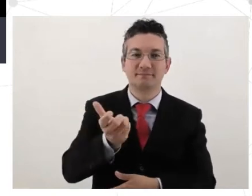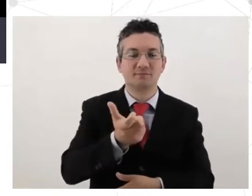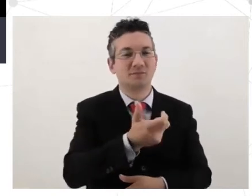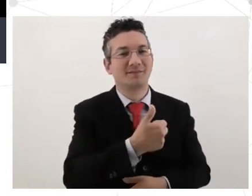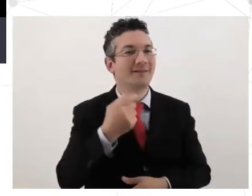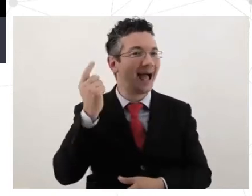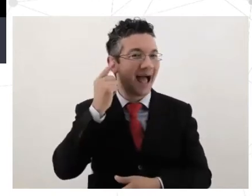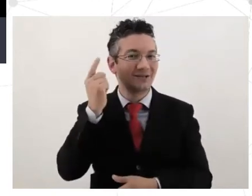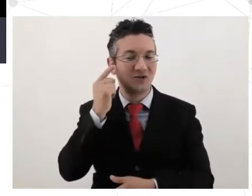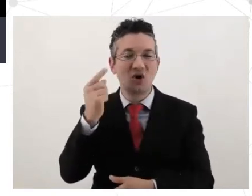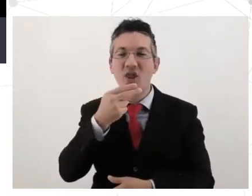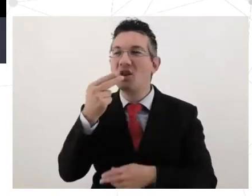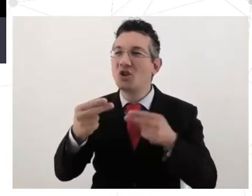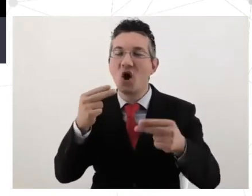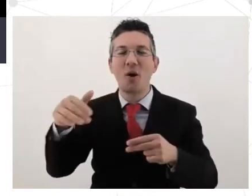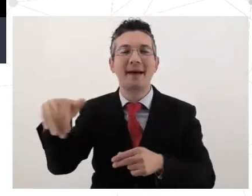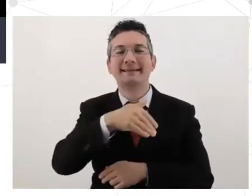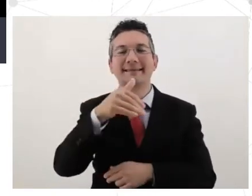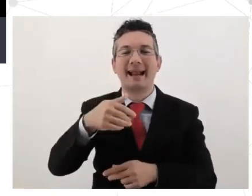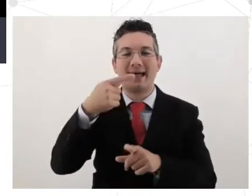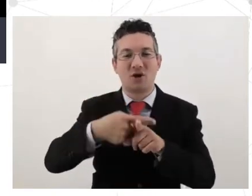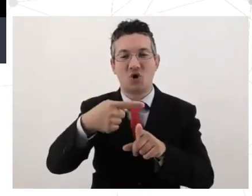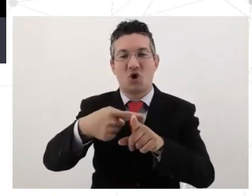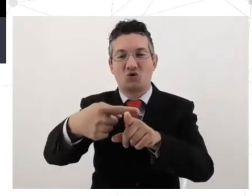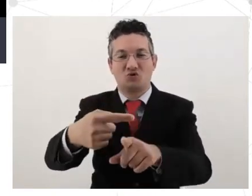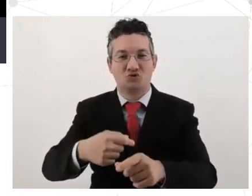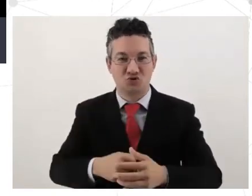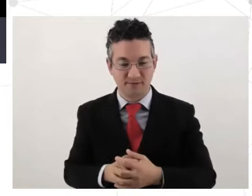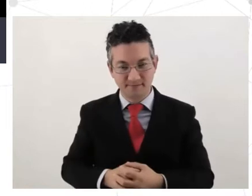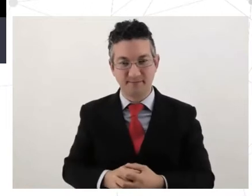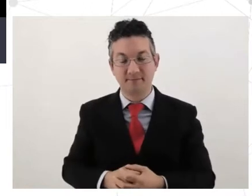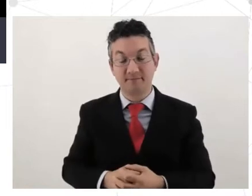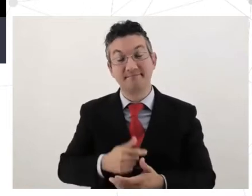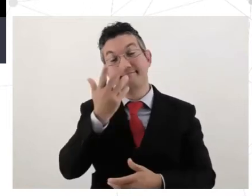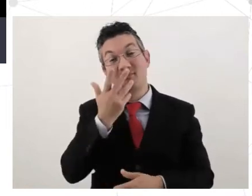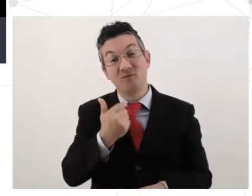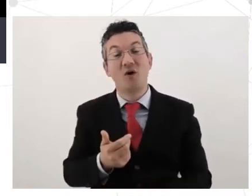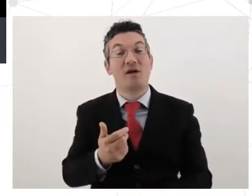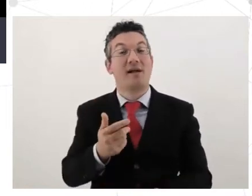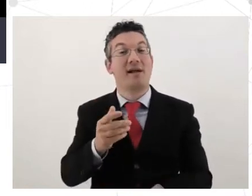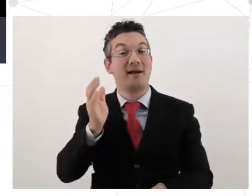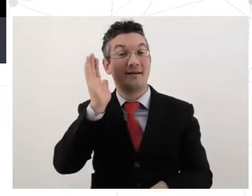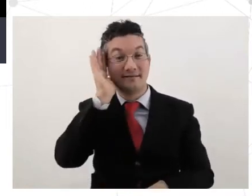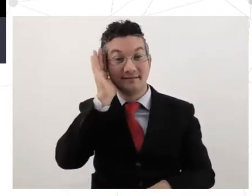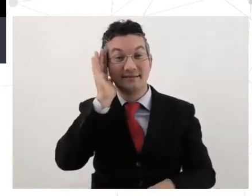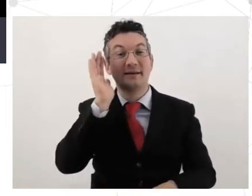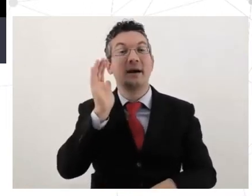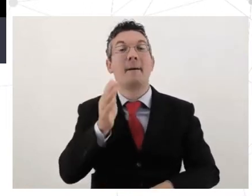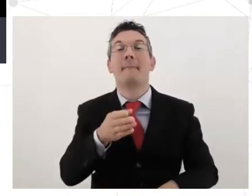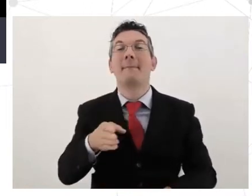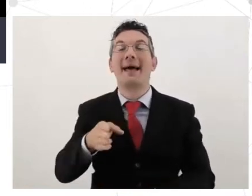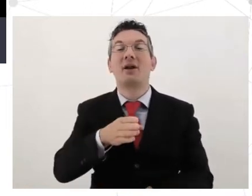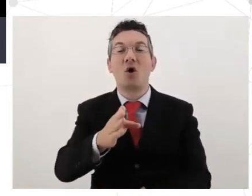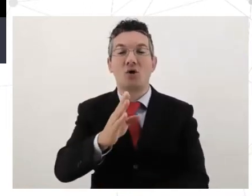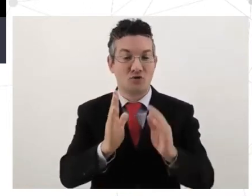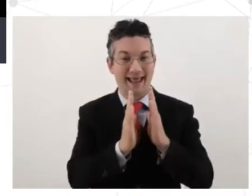des Eglantines, goes left. Rue des Pavoyans, goes right. Soundscape Street Preview is best used to get familiar with